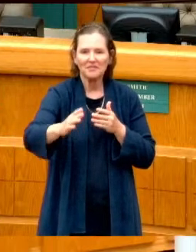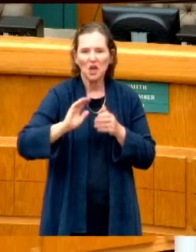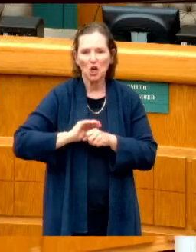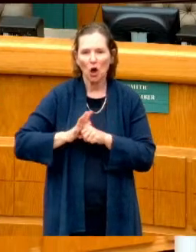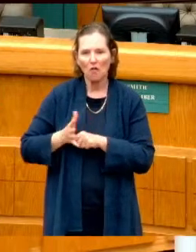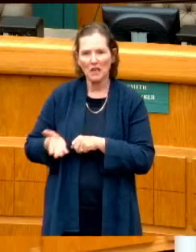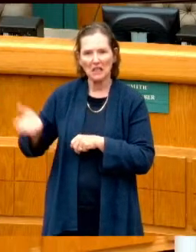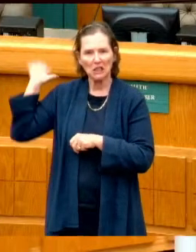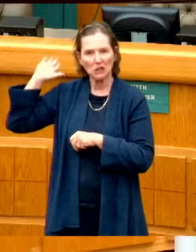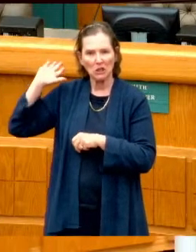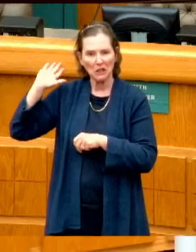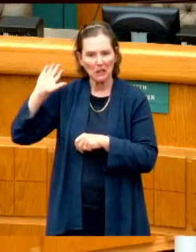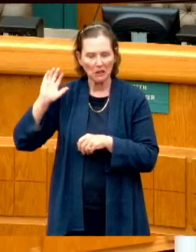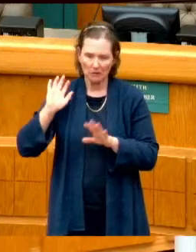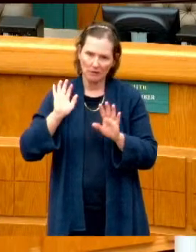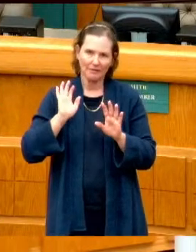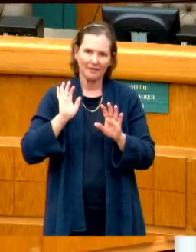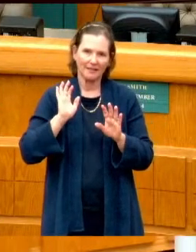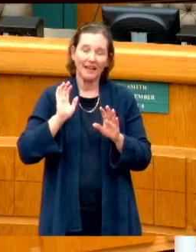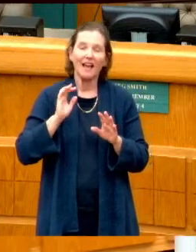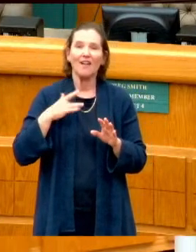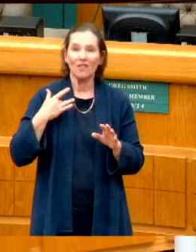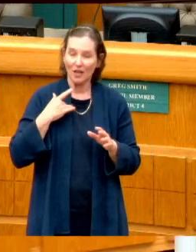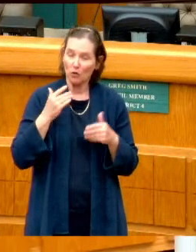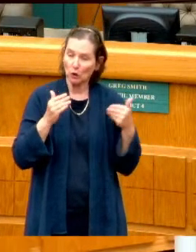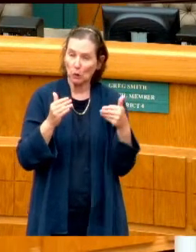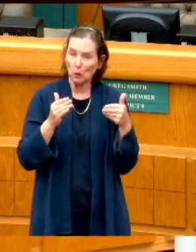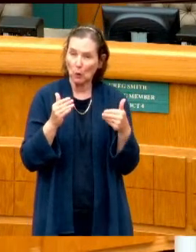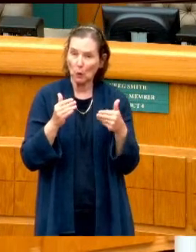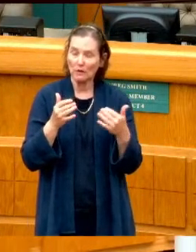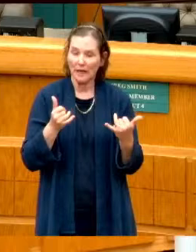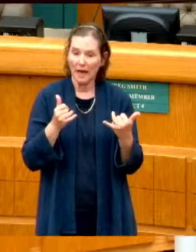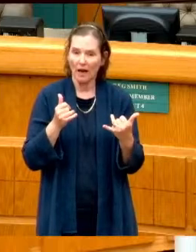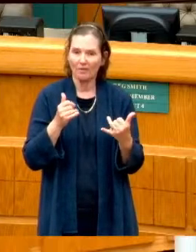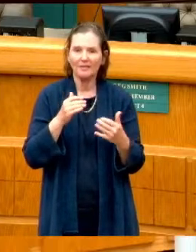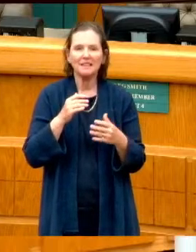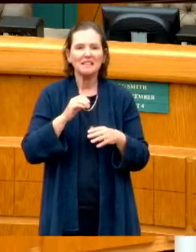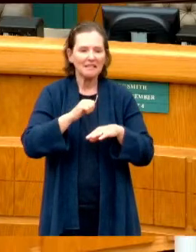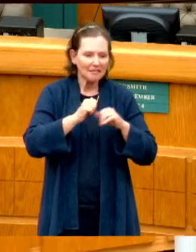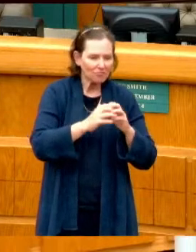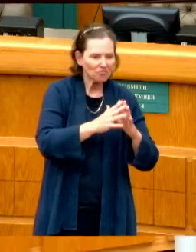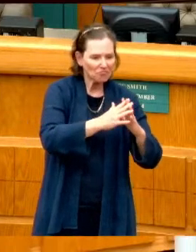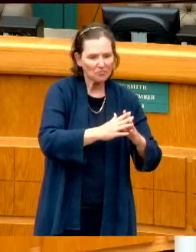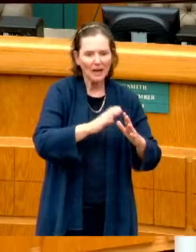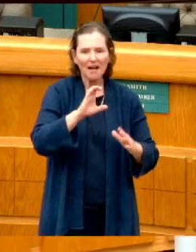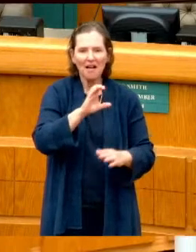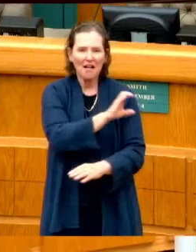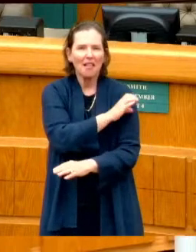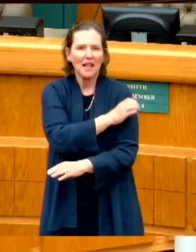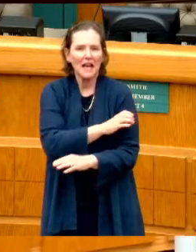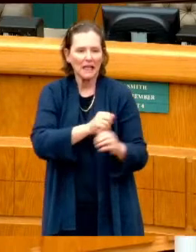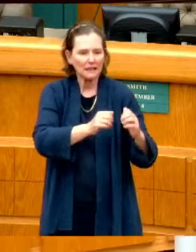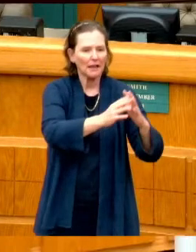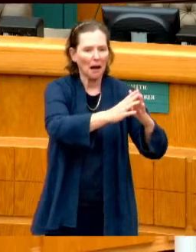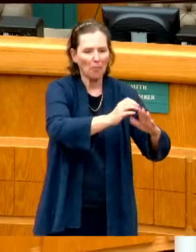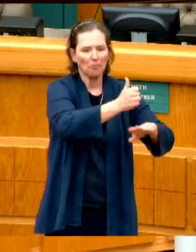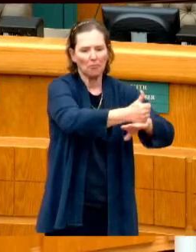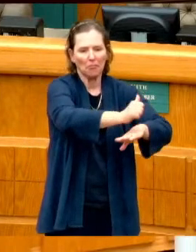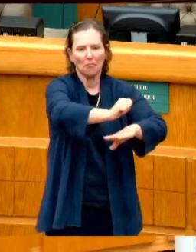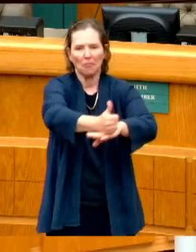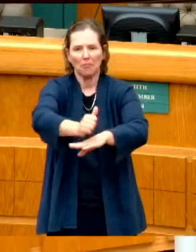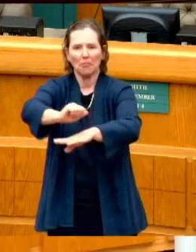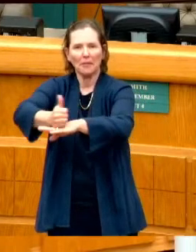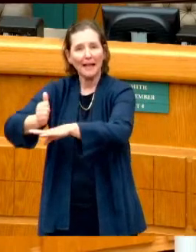close. With all of the clinics that we're able to deliver through partnerships and providers, all the way to